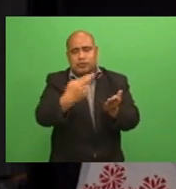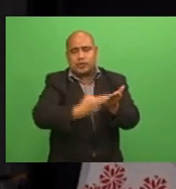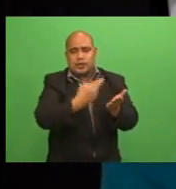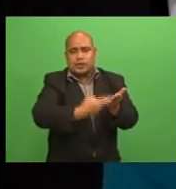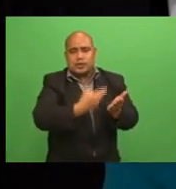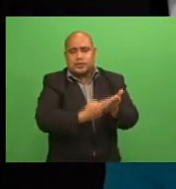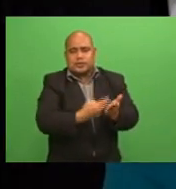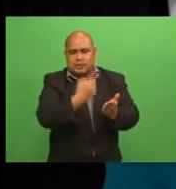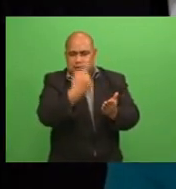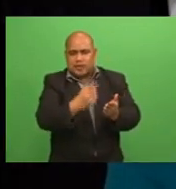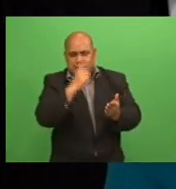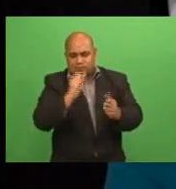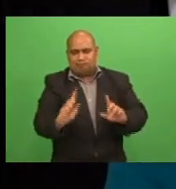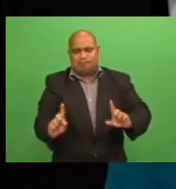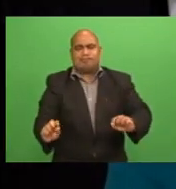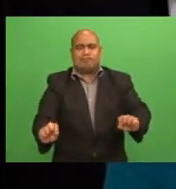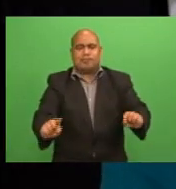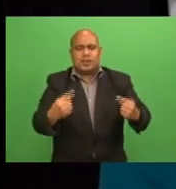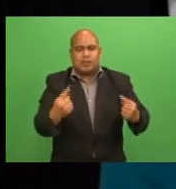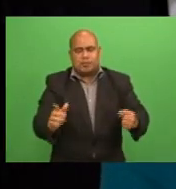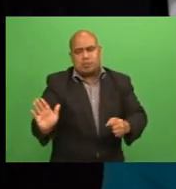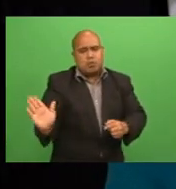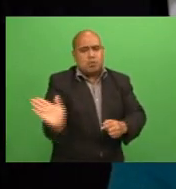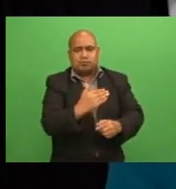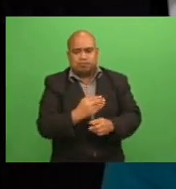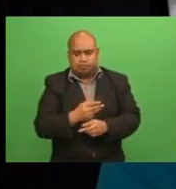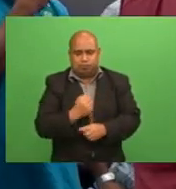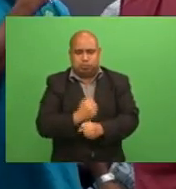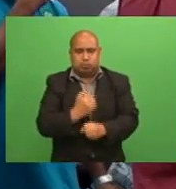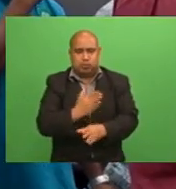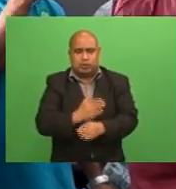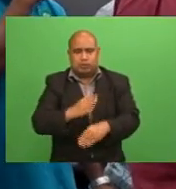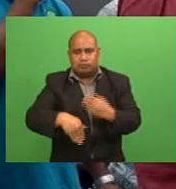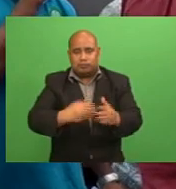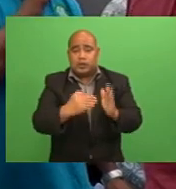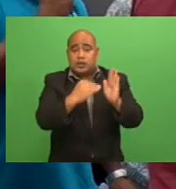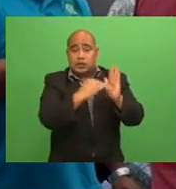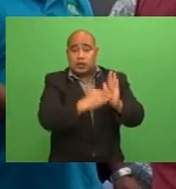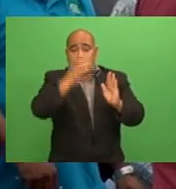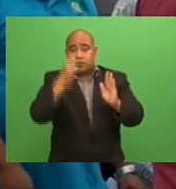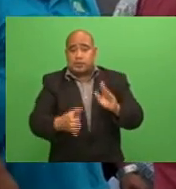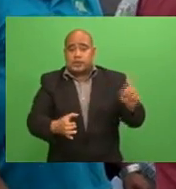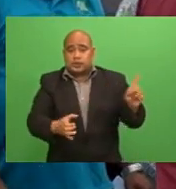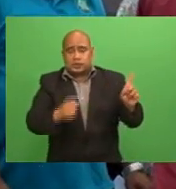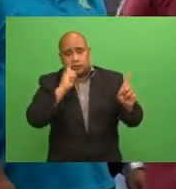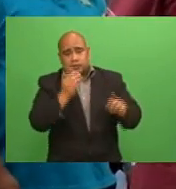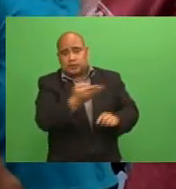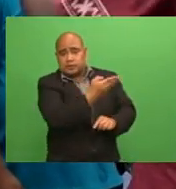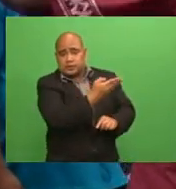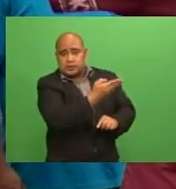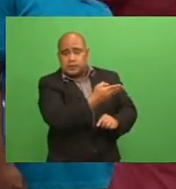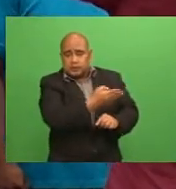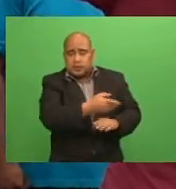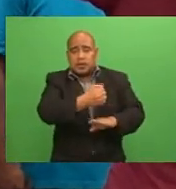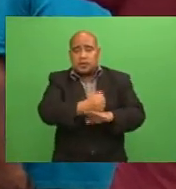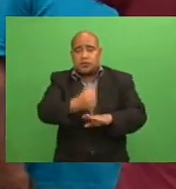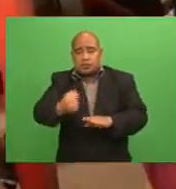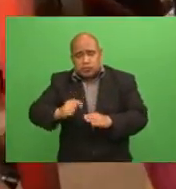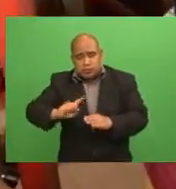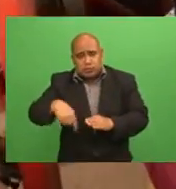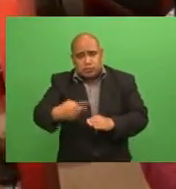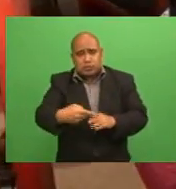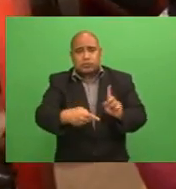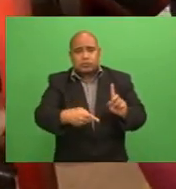to come. Fiji Rice Limited Board Chair Raj Sharma says government's continued assistance has seen the reform and restructure of the